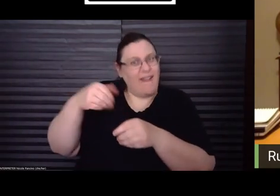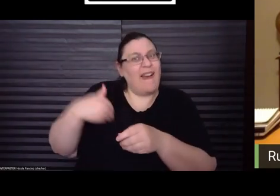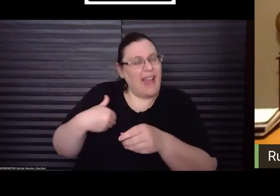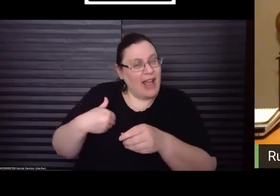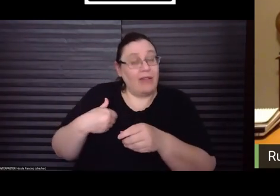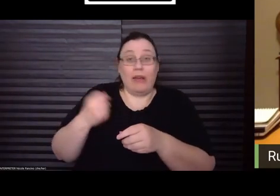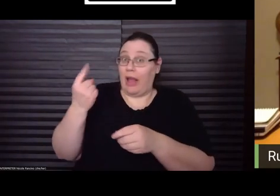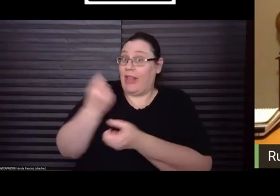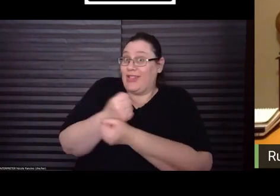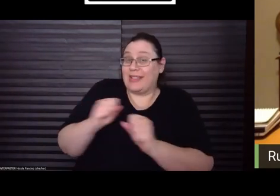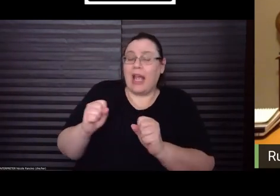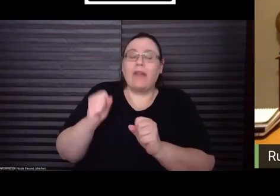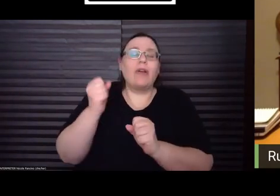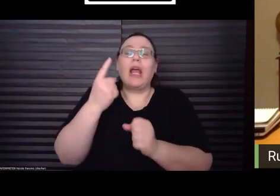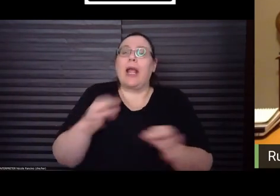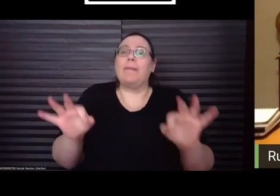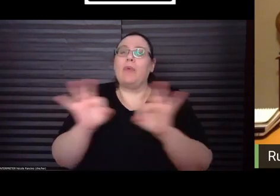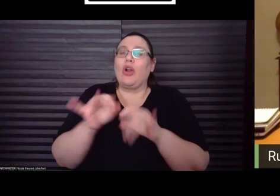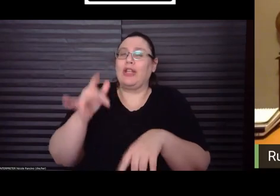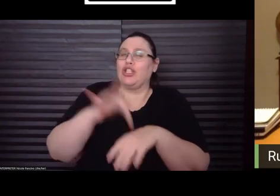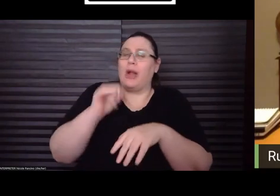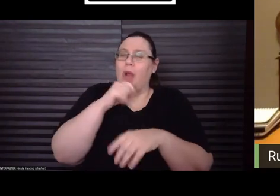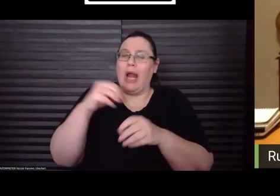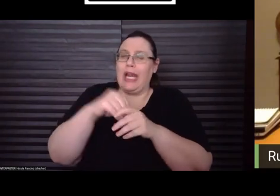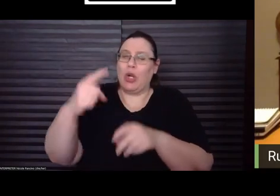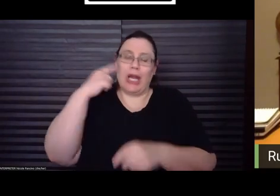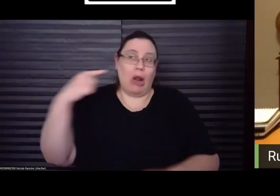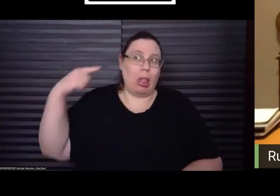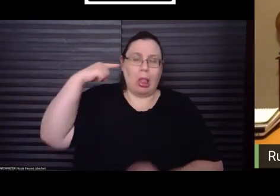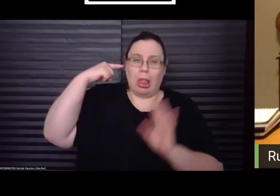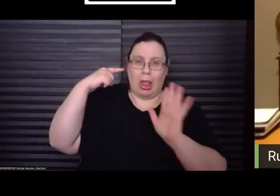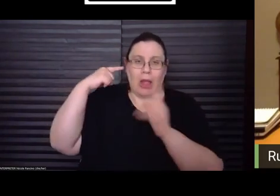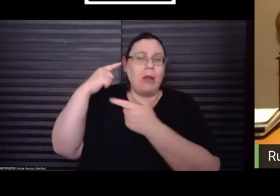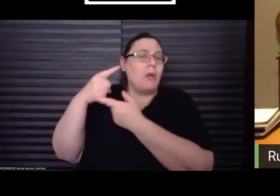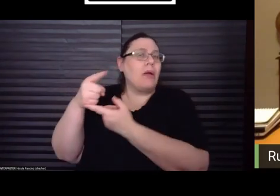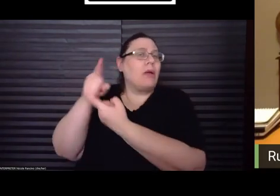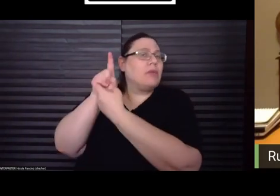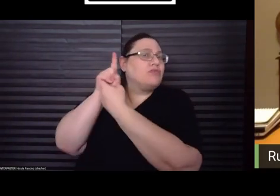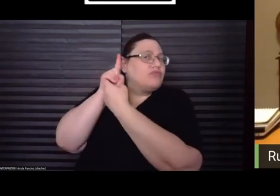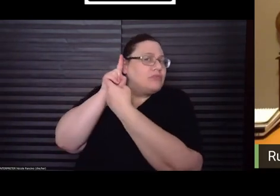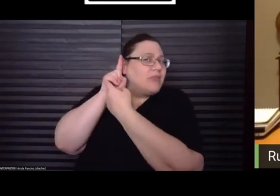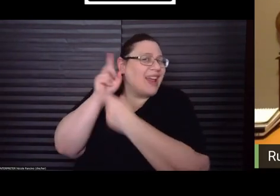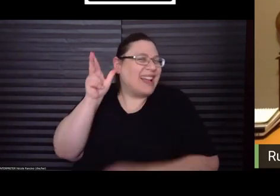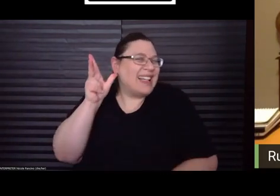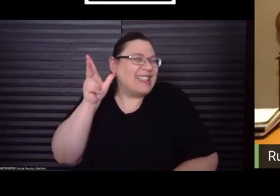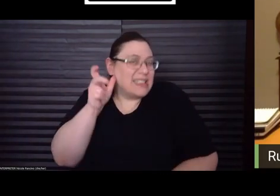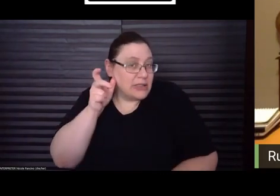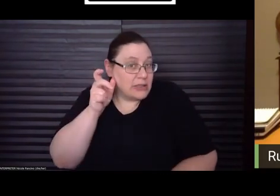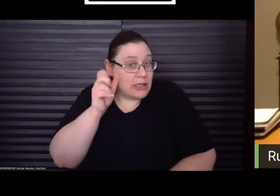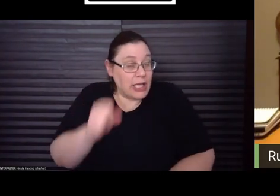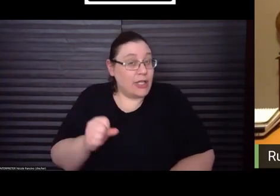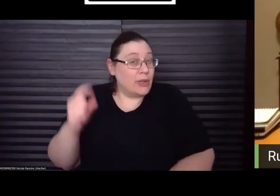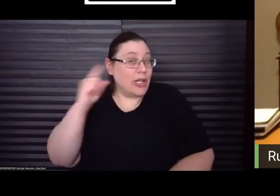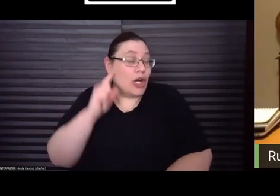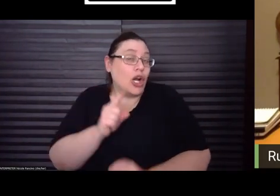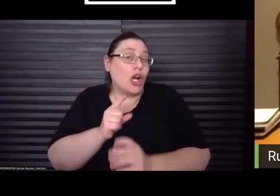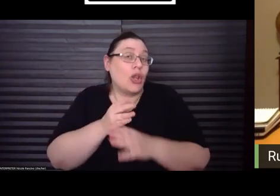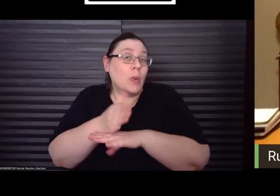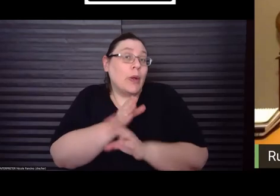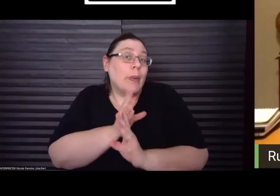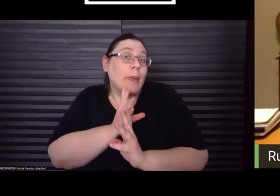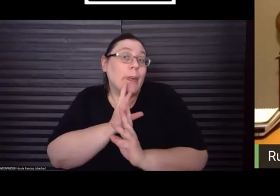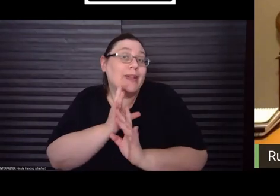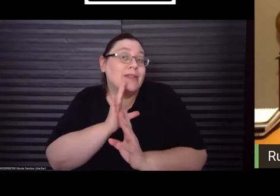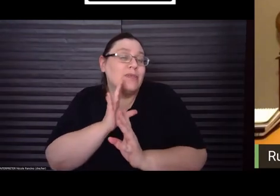them, and they're safe as long as you don't stick the point in your ear. Just hold it next to your head and listen. Can you hear the wood